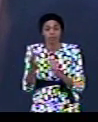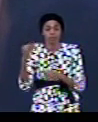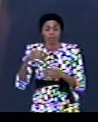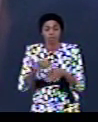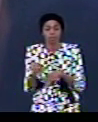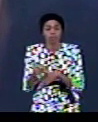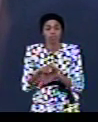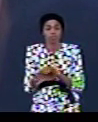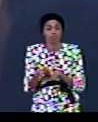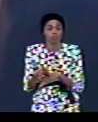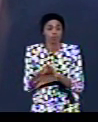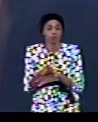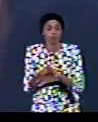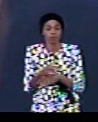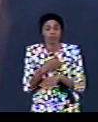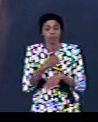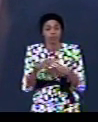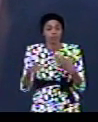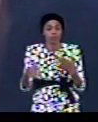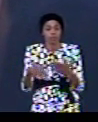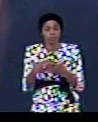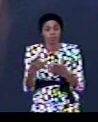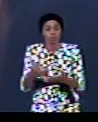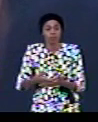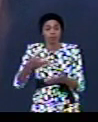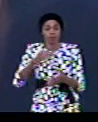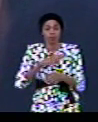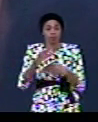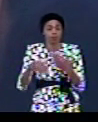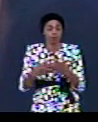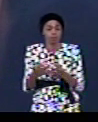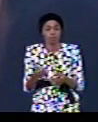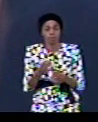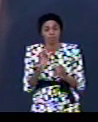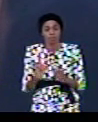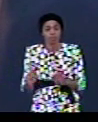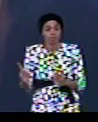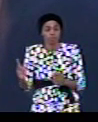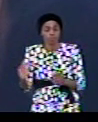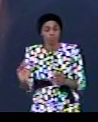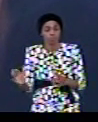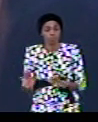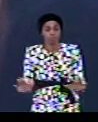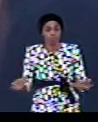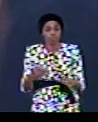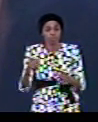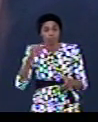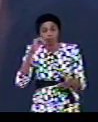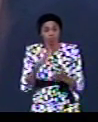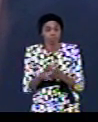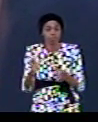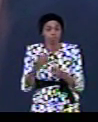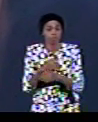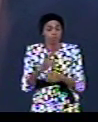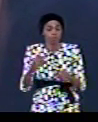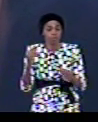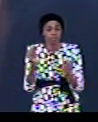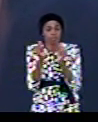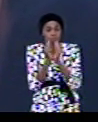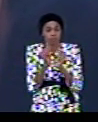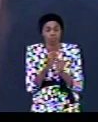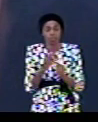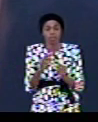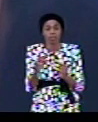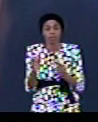in the field and all their wealth and all their little ones and their wives took they captive and spoiled even all that was in the